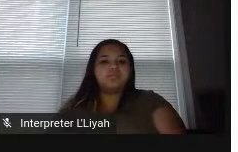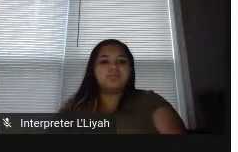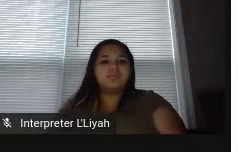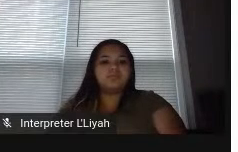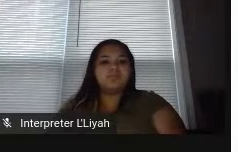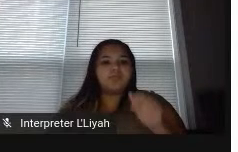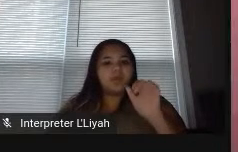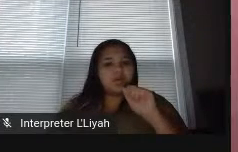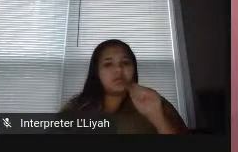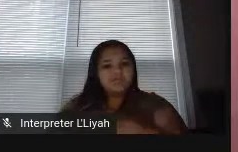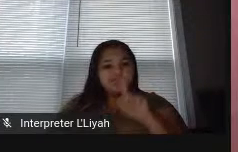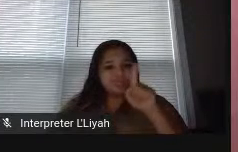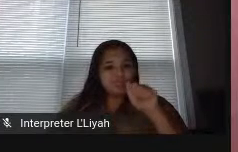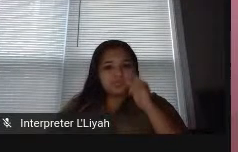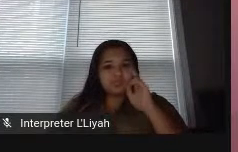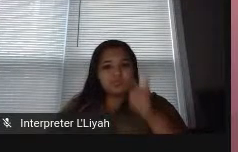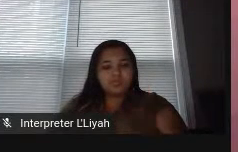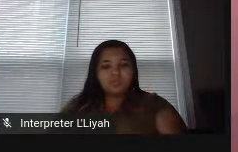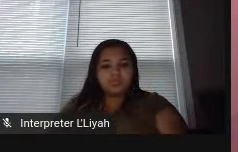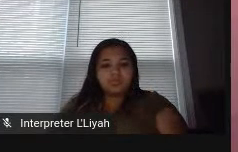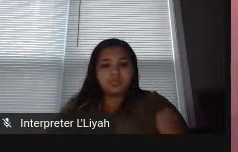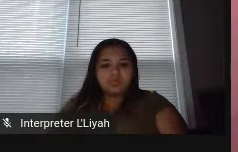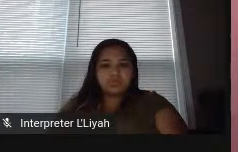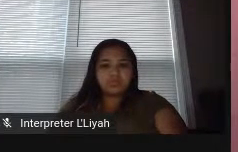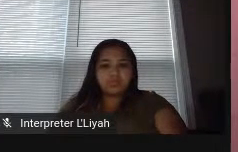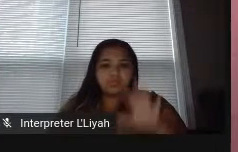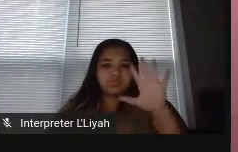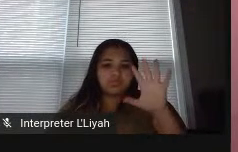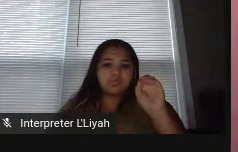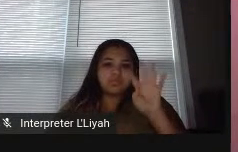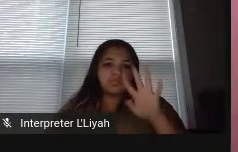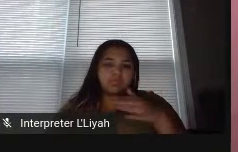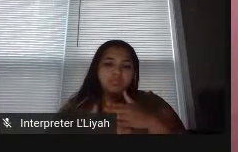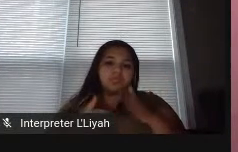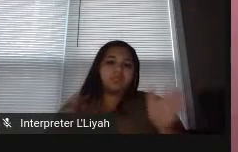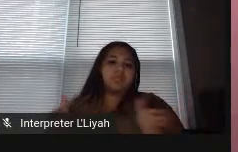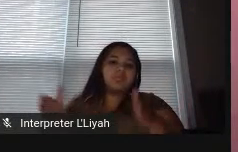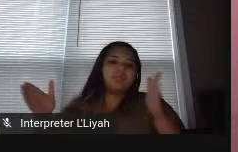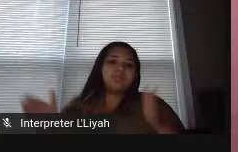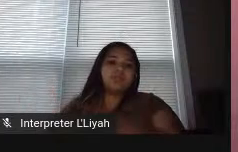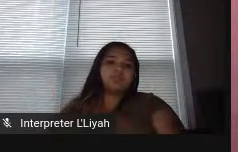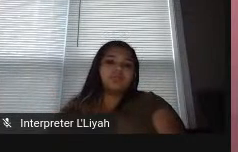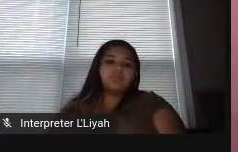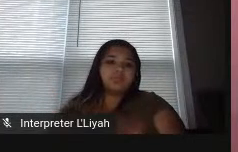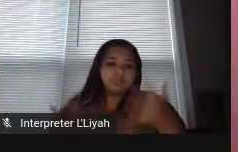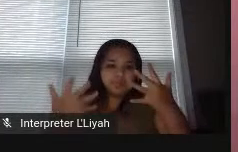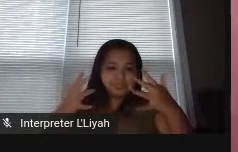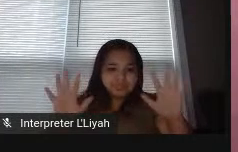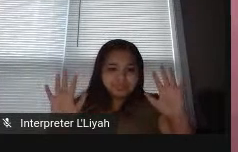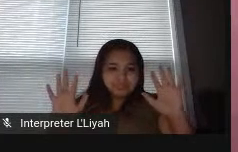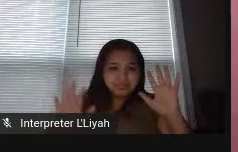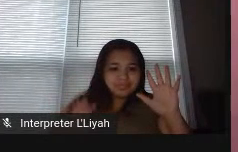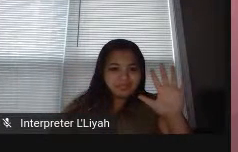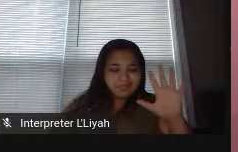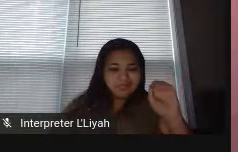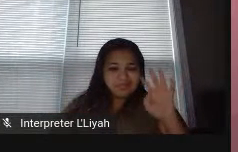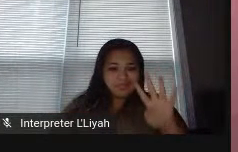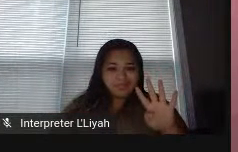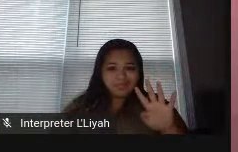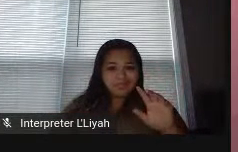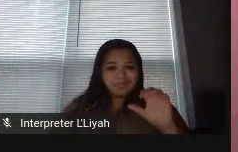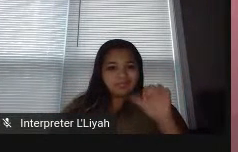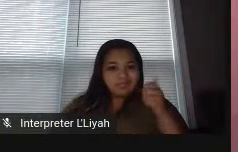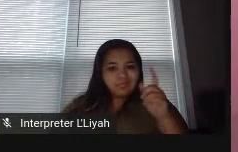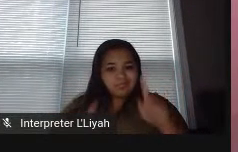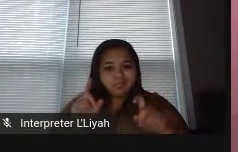as you can see. All right, we're going to get to the 504 plan, and then we will be done after the 504 plan, unless there's